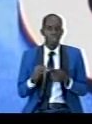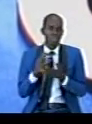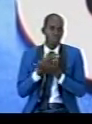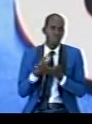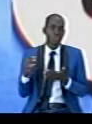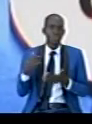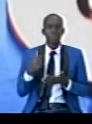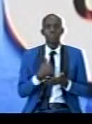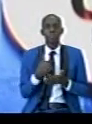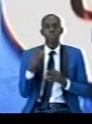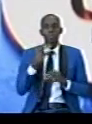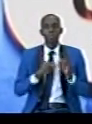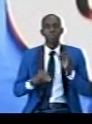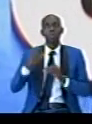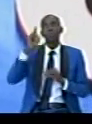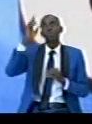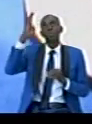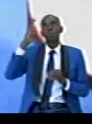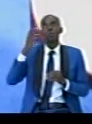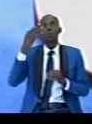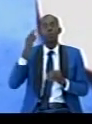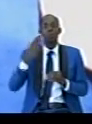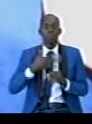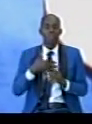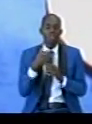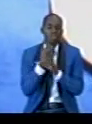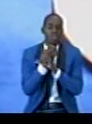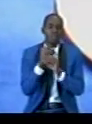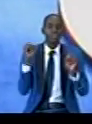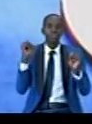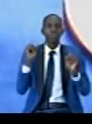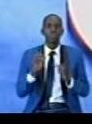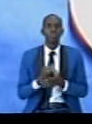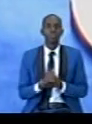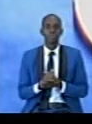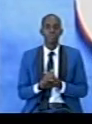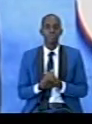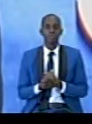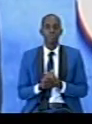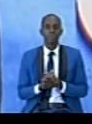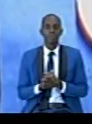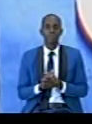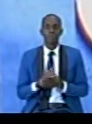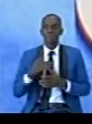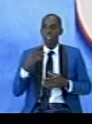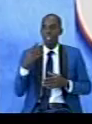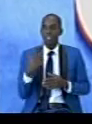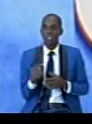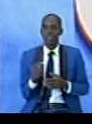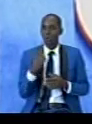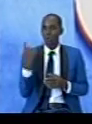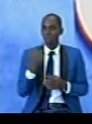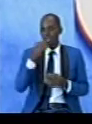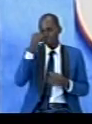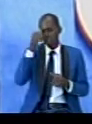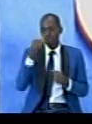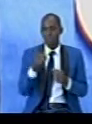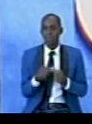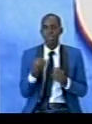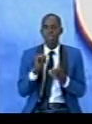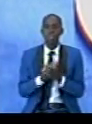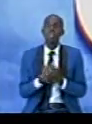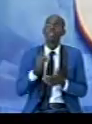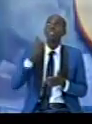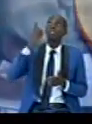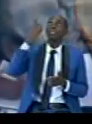me, O God of my salvation. The psalmist always remembered, is the God of